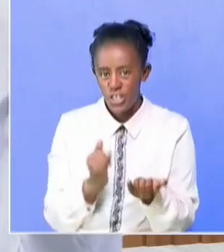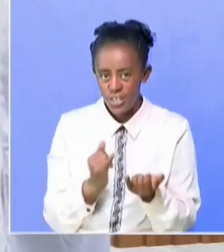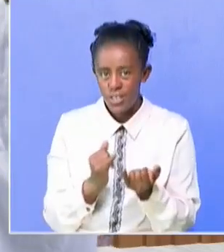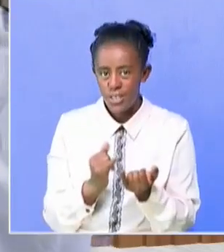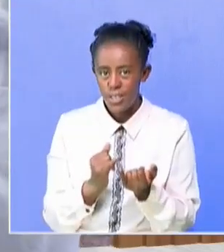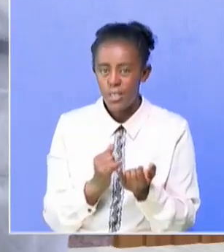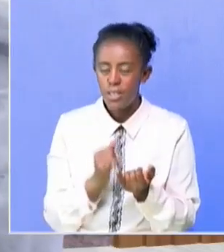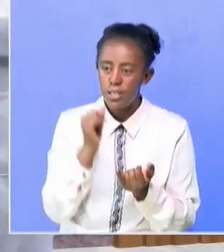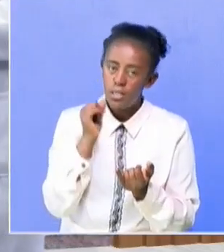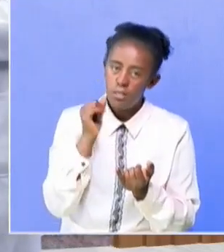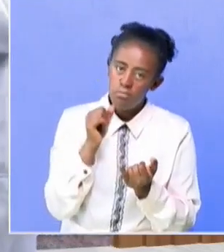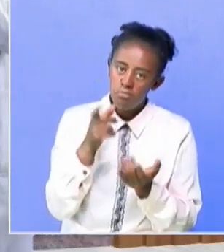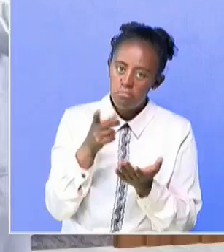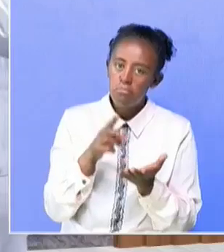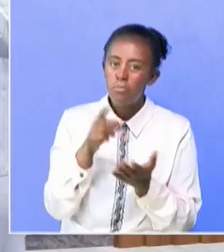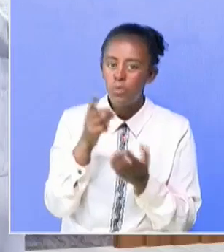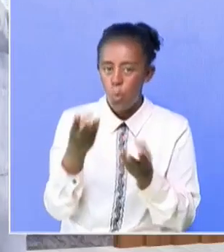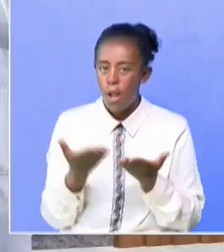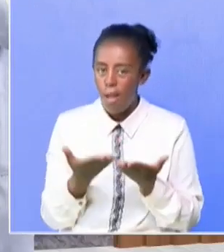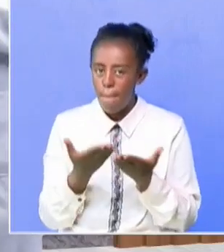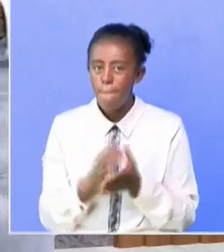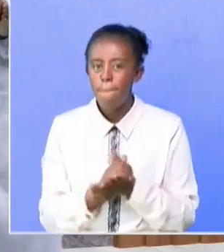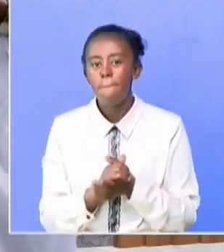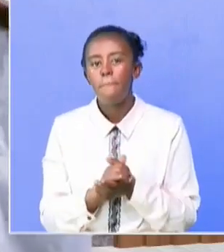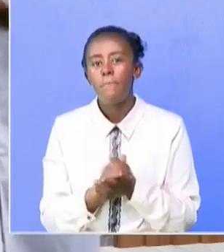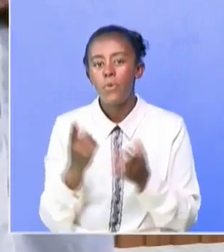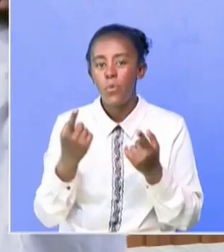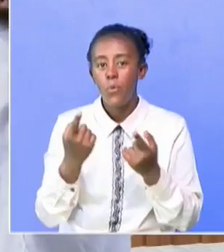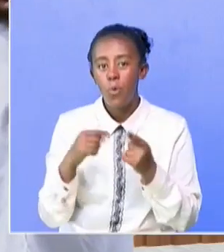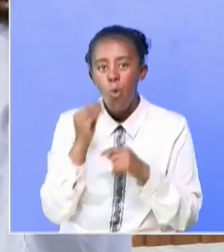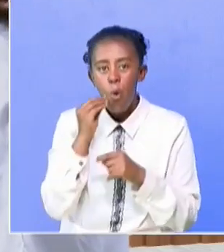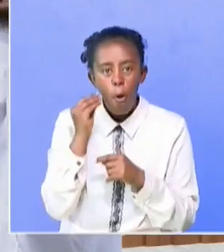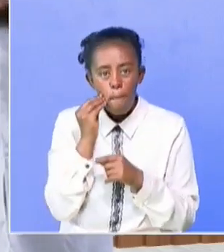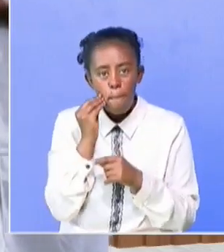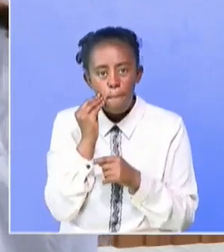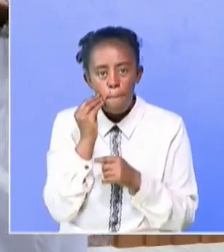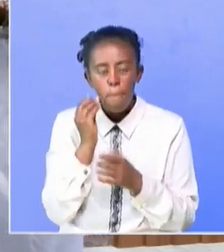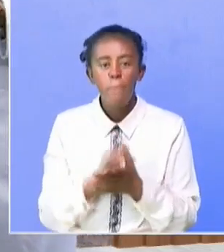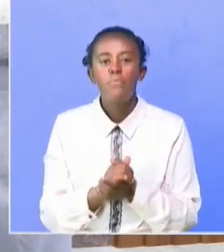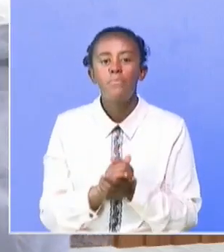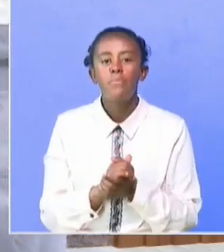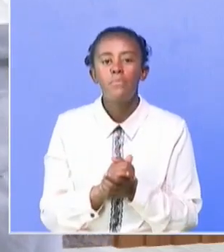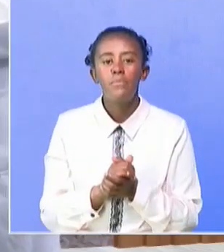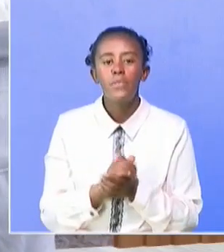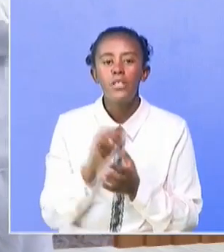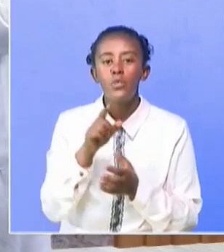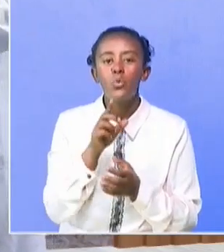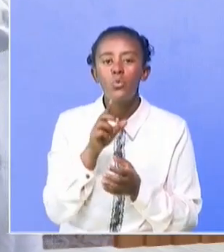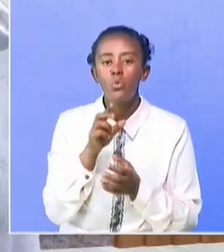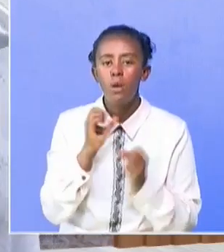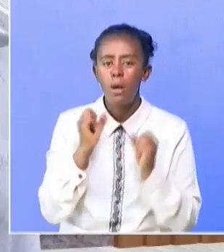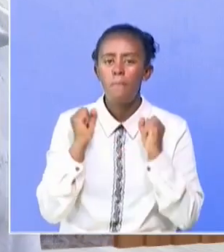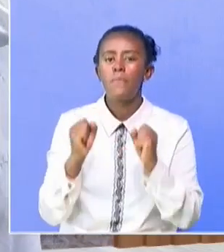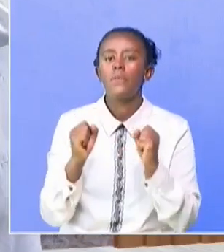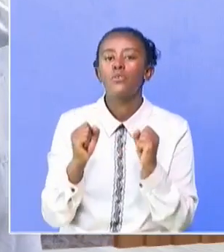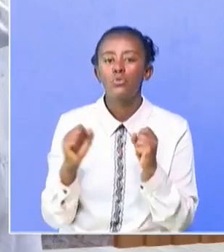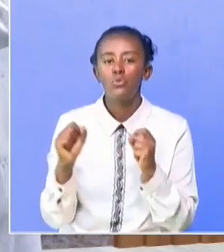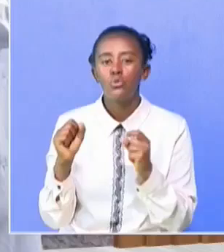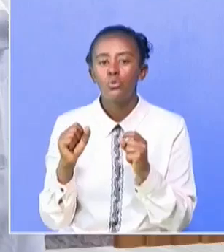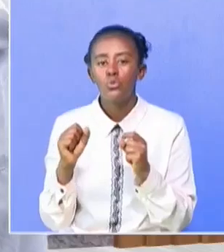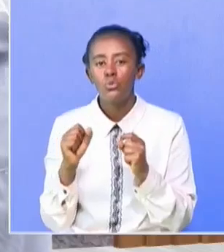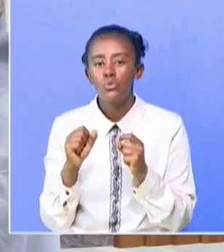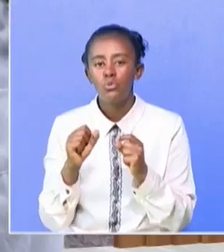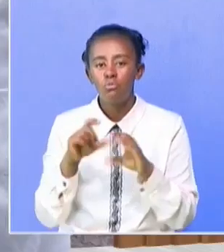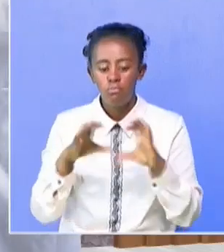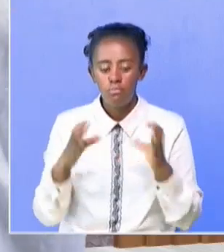You may write, you are welcome. When you come to home, you are able to find your lunchbox